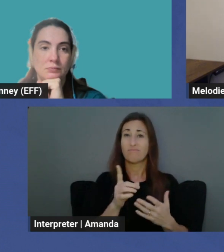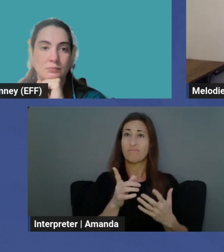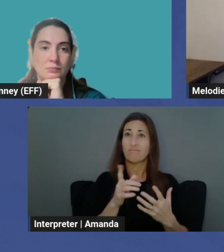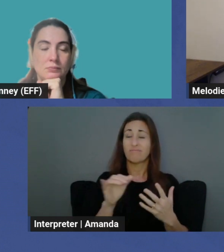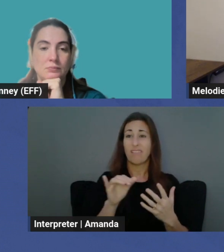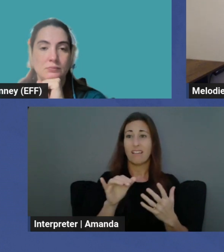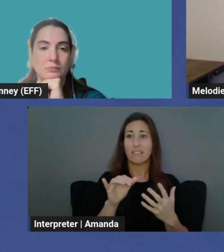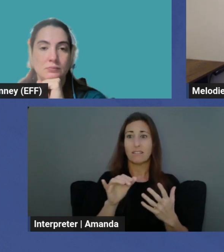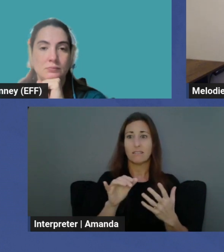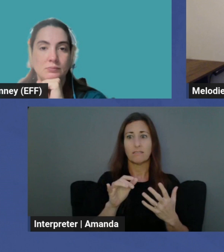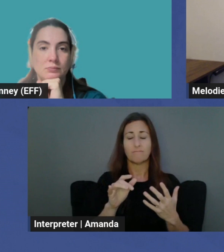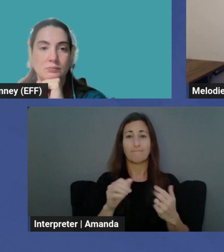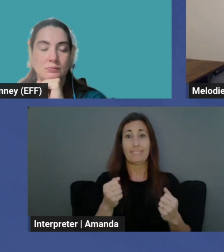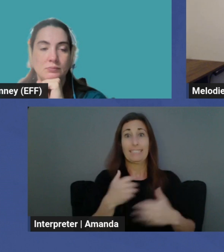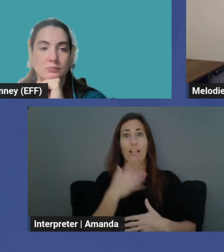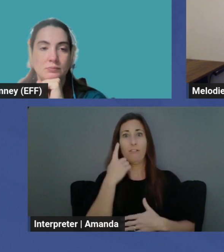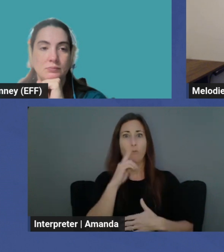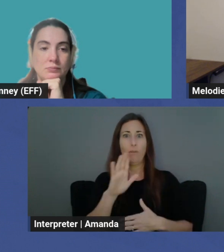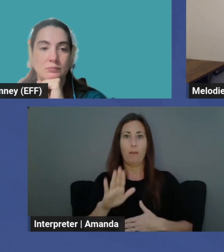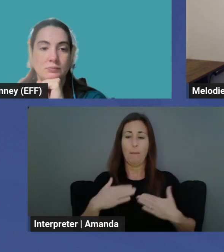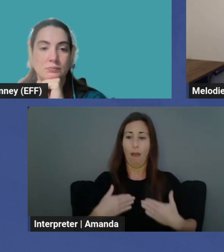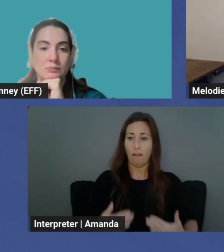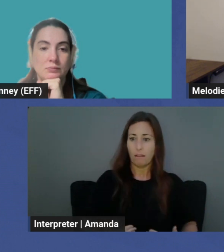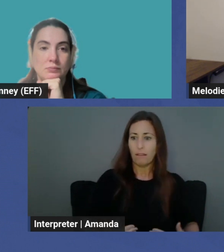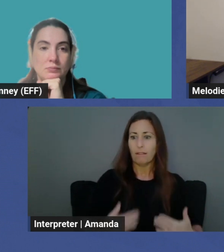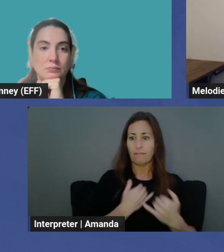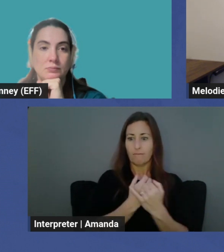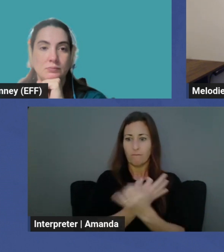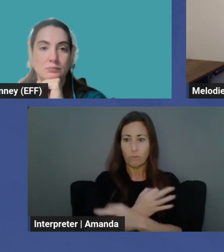bodily autonomy and how they identify themselves.